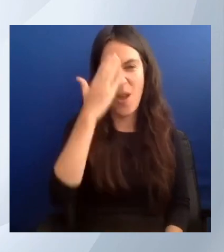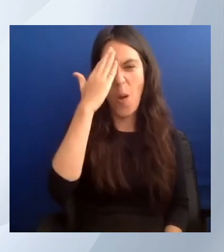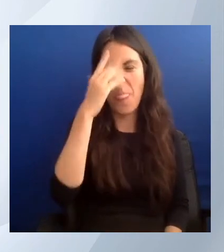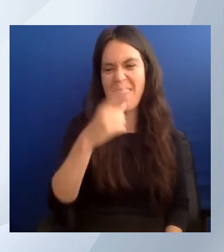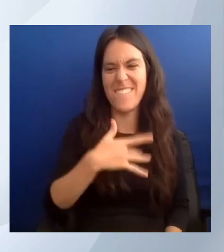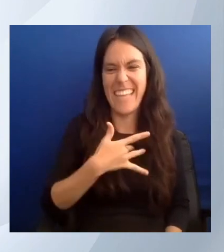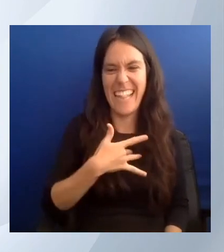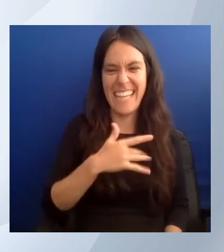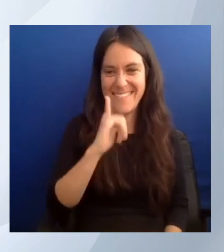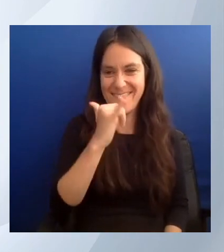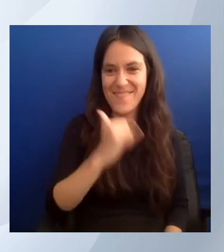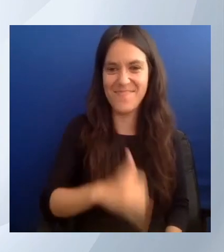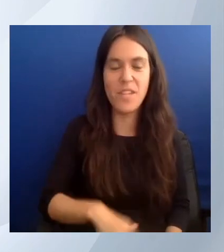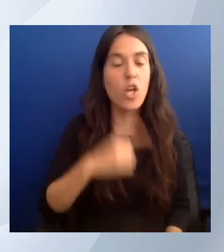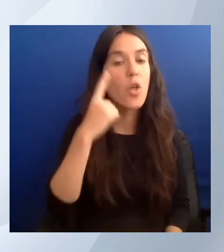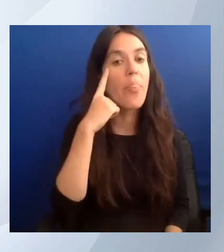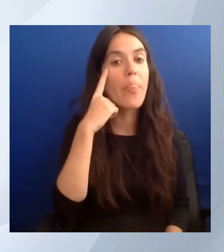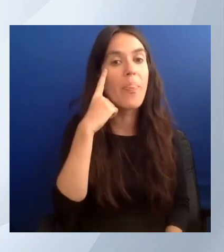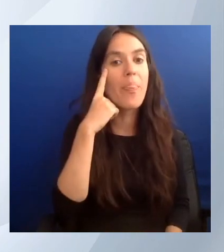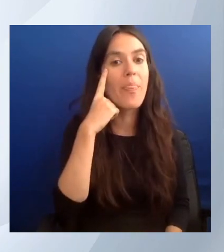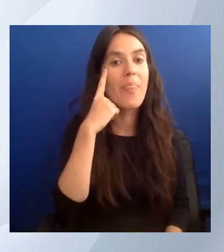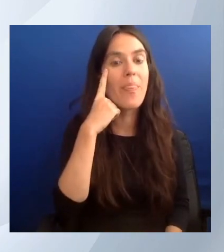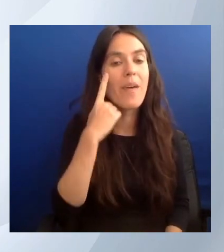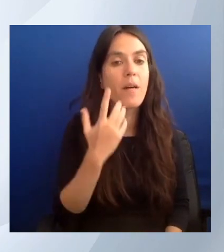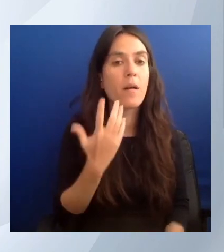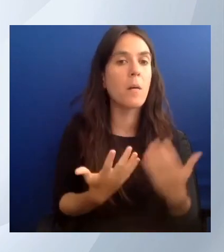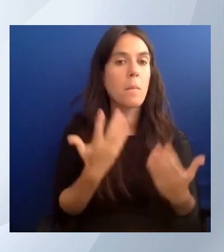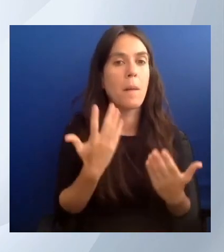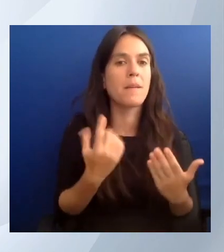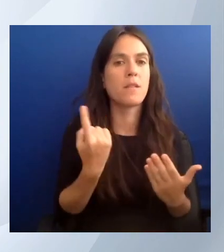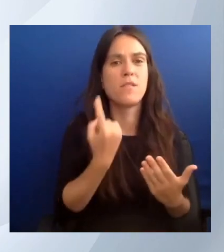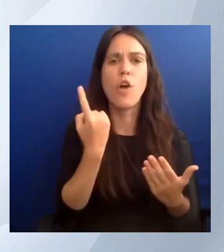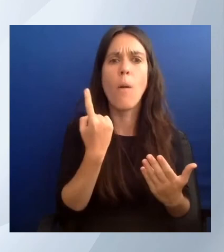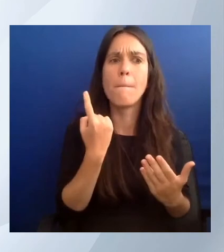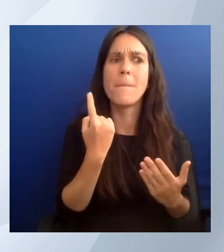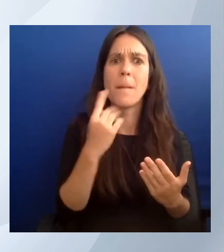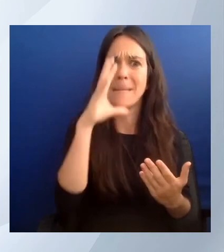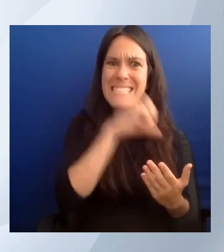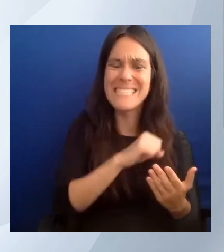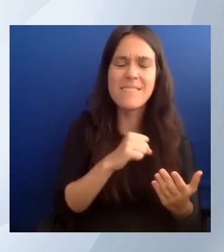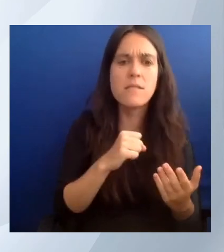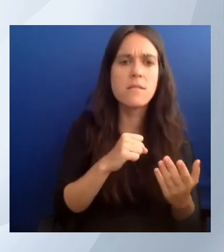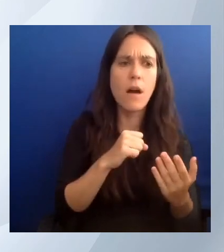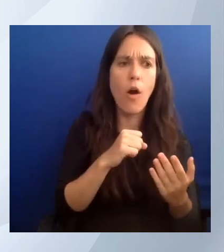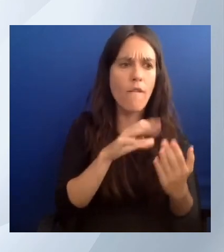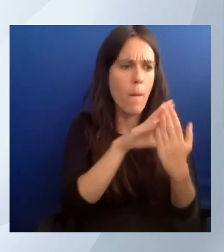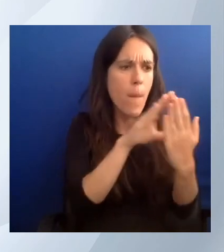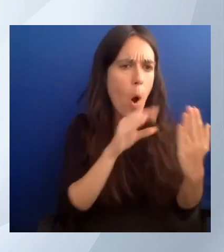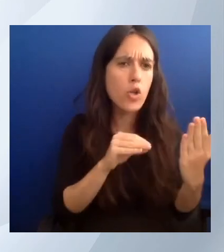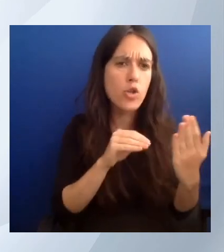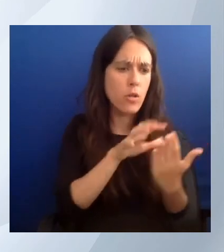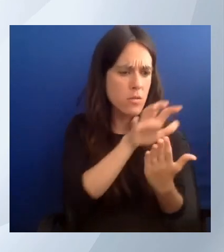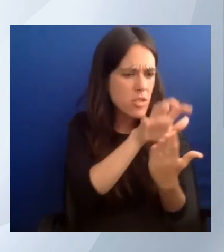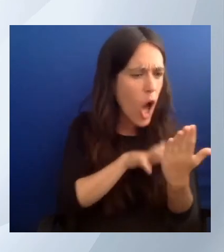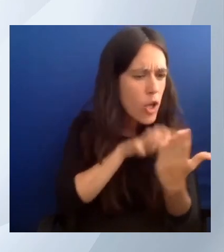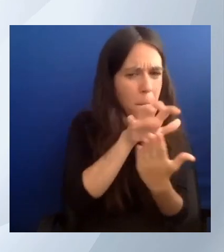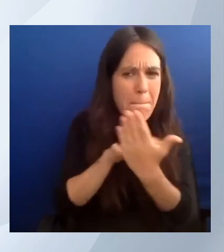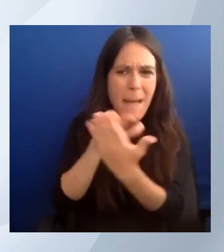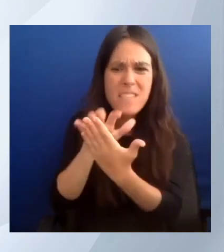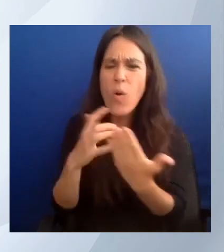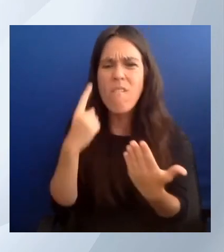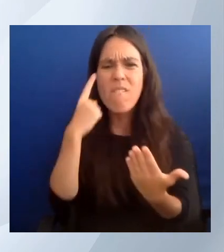think if things are like that are still missing from documentation or examples or stuff like that? I think